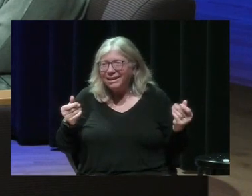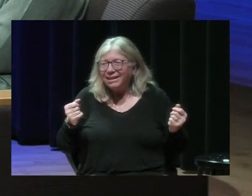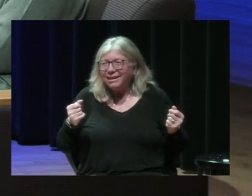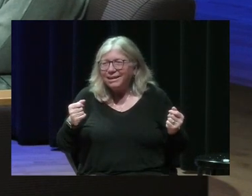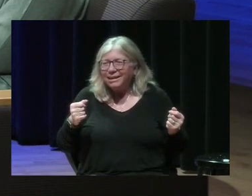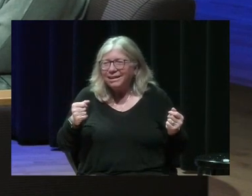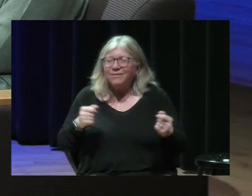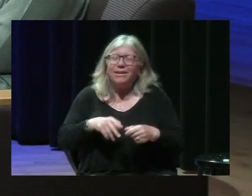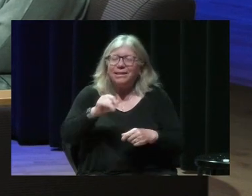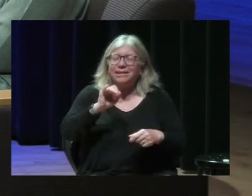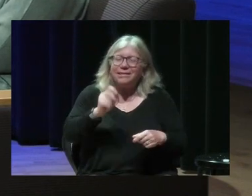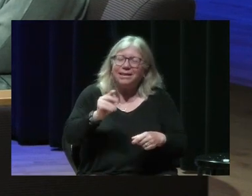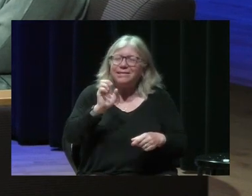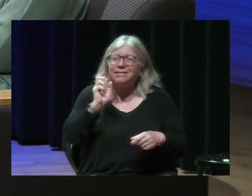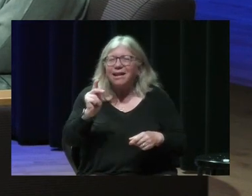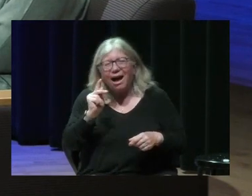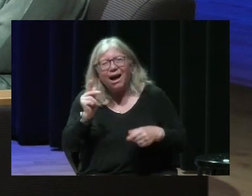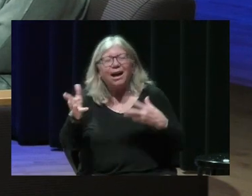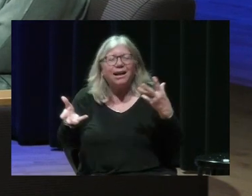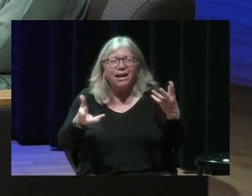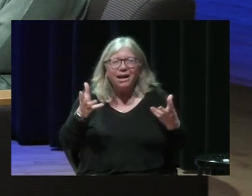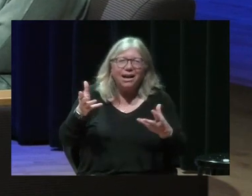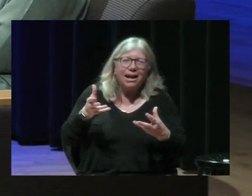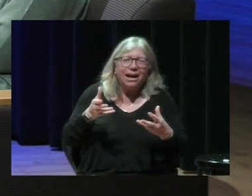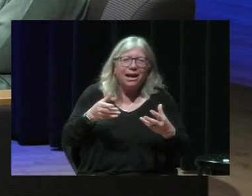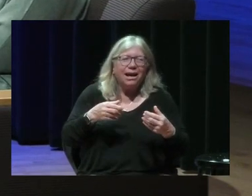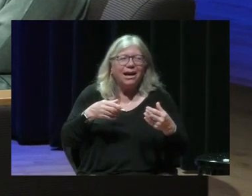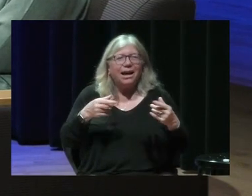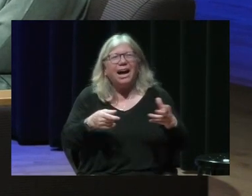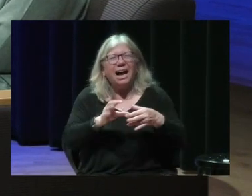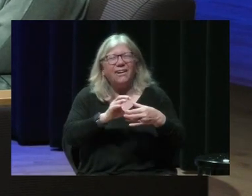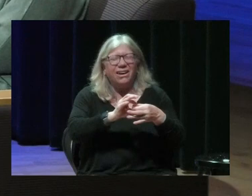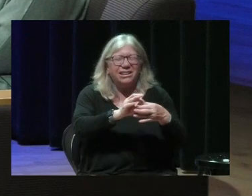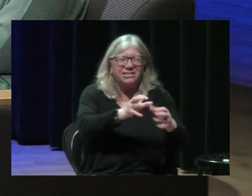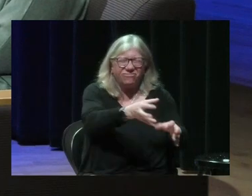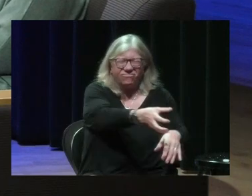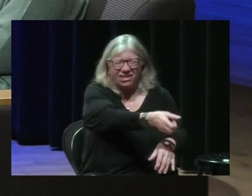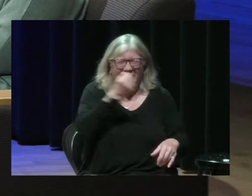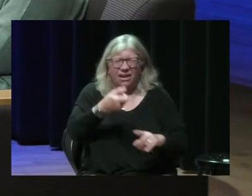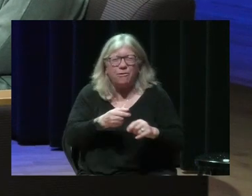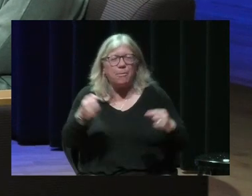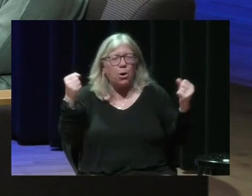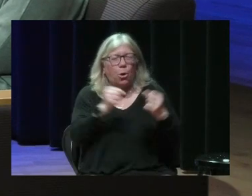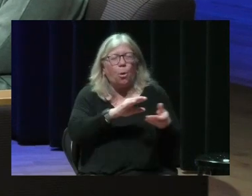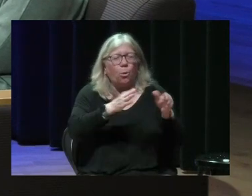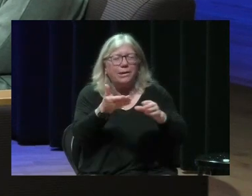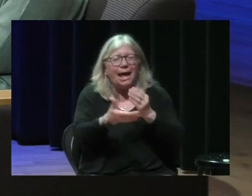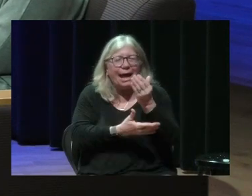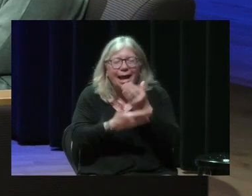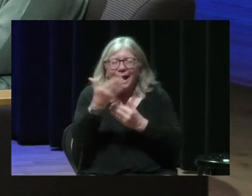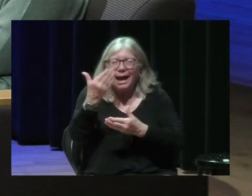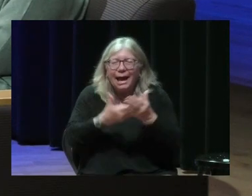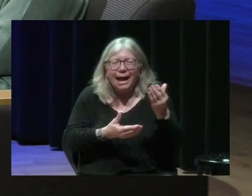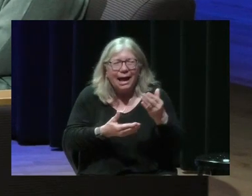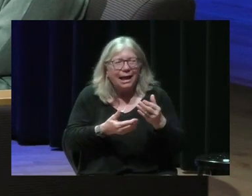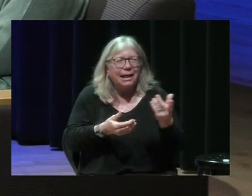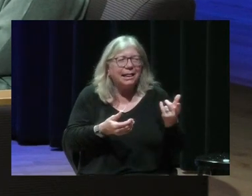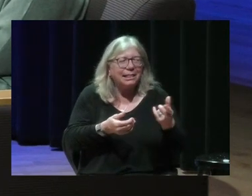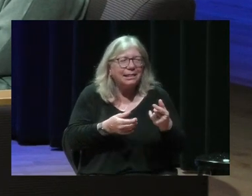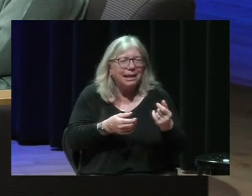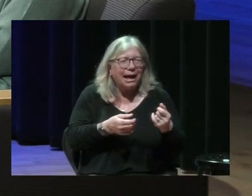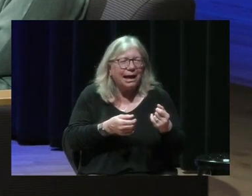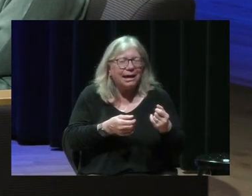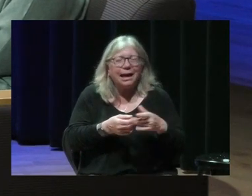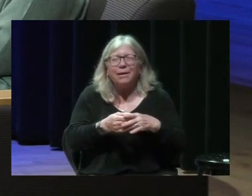People are not going to let you unplug TikTok. It ain't happening. You're going to pry TikTok from their cold, dead hands. Look, I do think spending